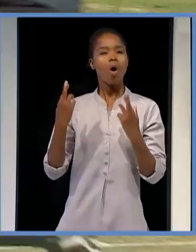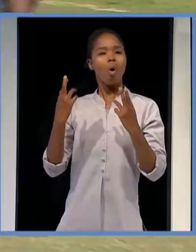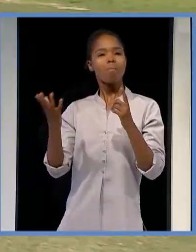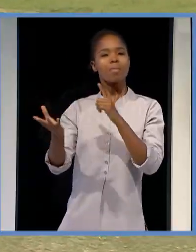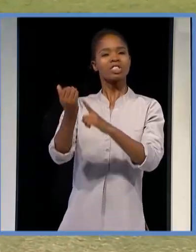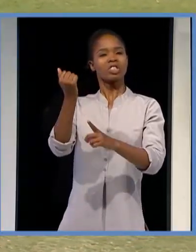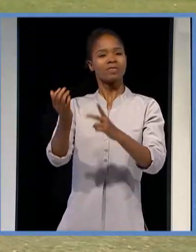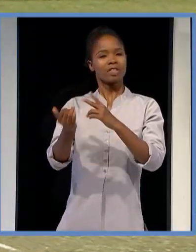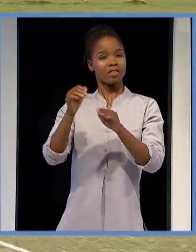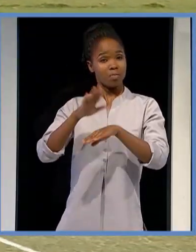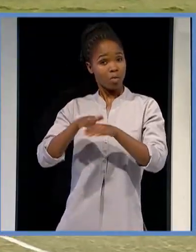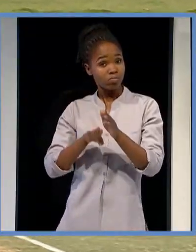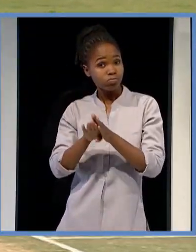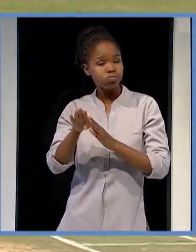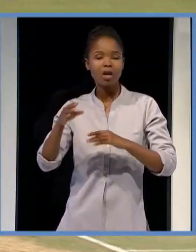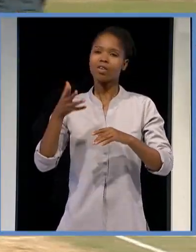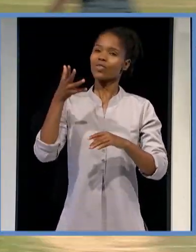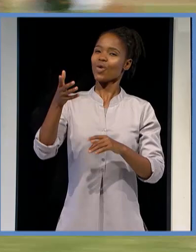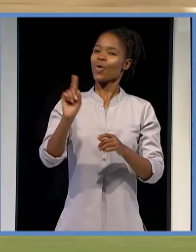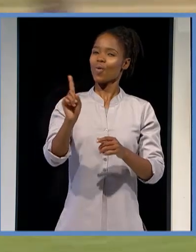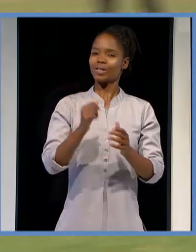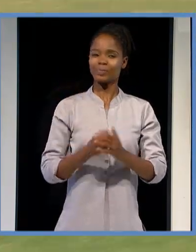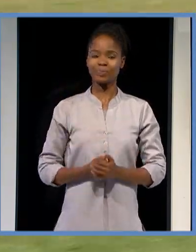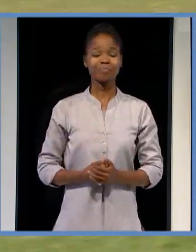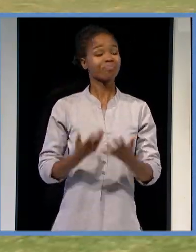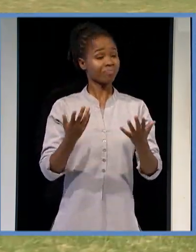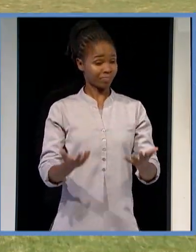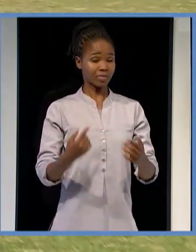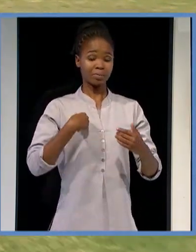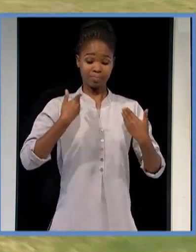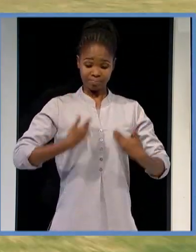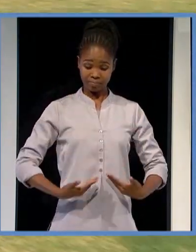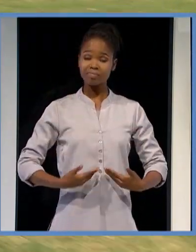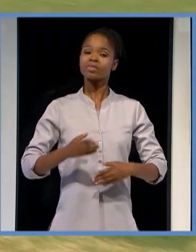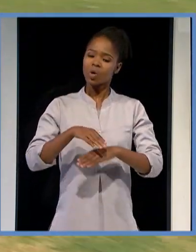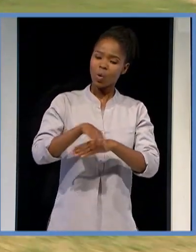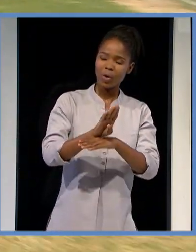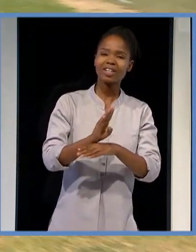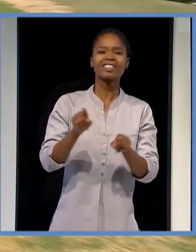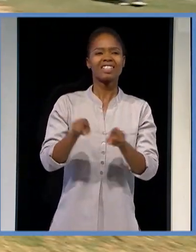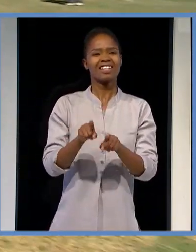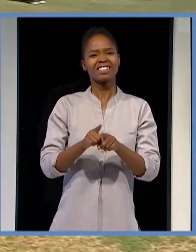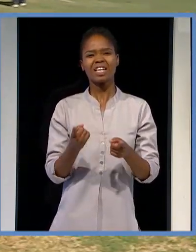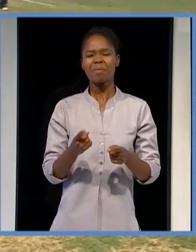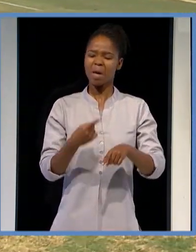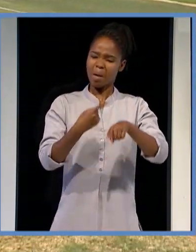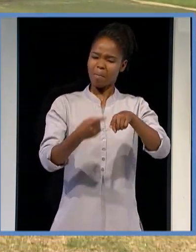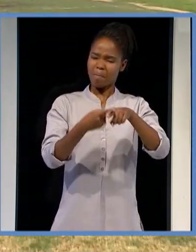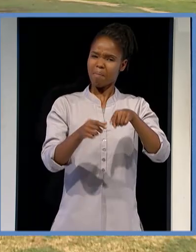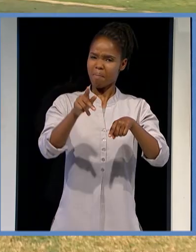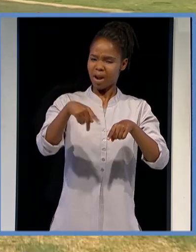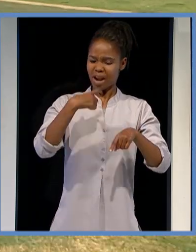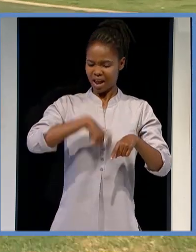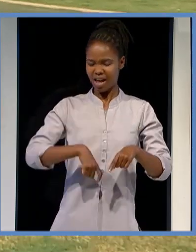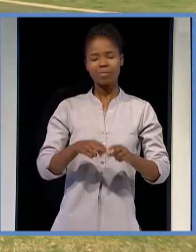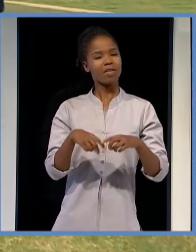to achieve as a cricket player? Let me say, as a cricketer, I don't want to talk to myself as a cricket player because